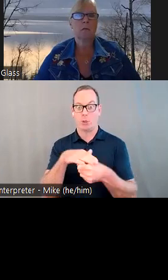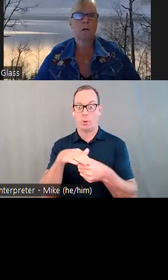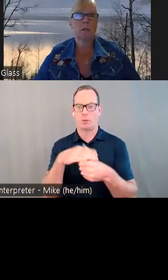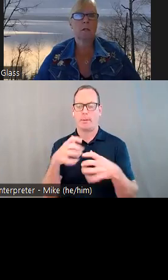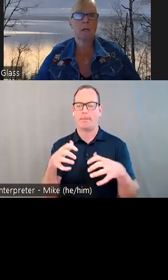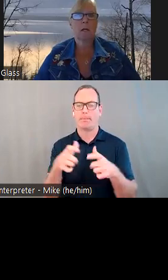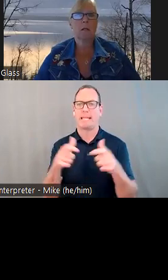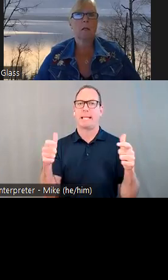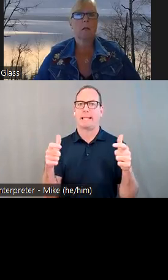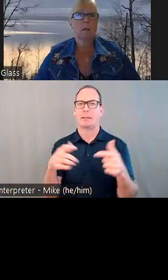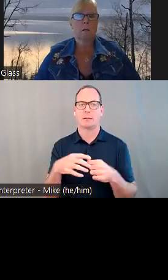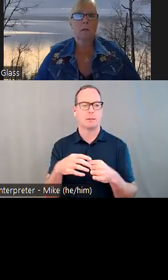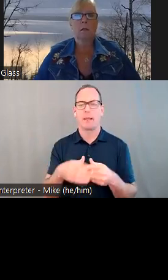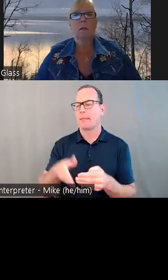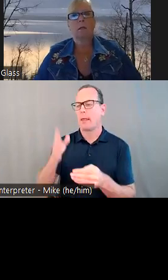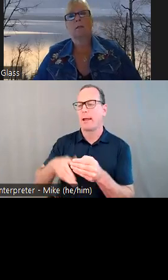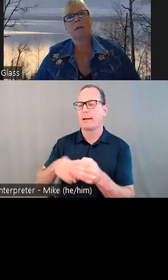end of August, they had